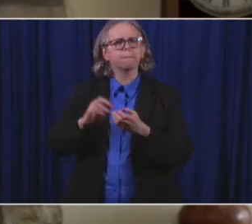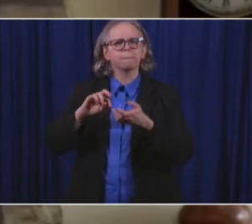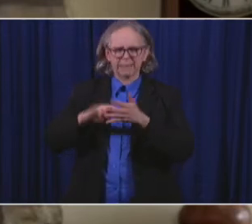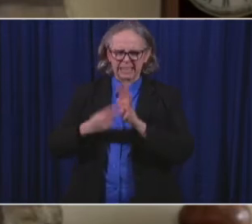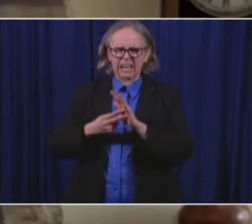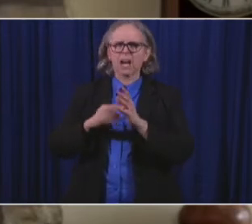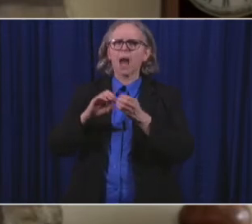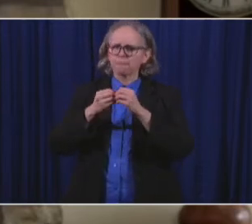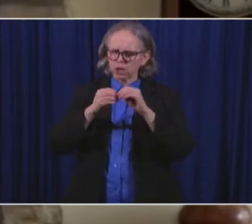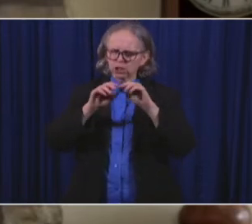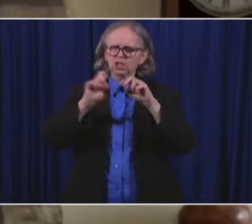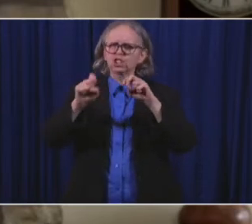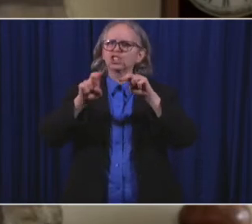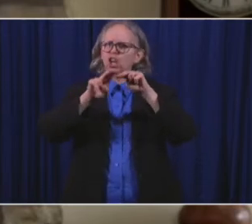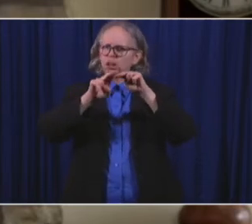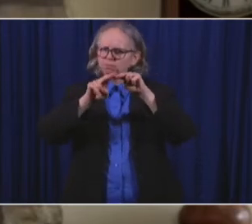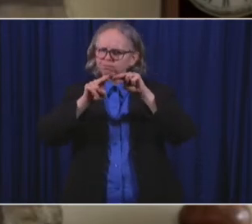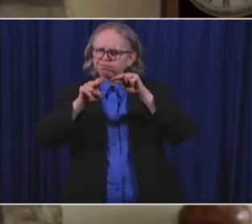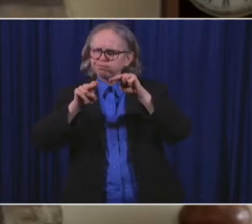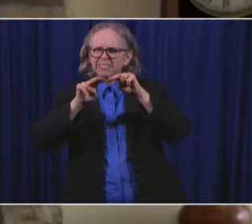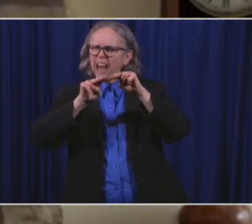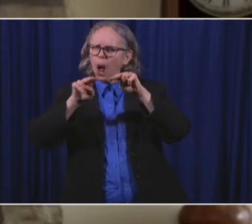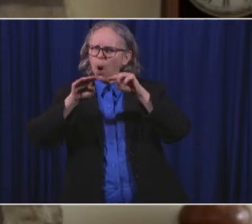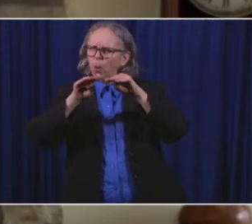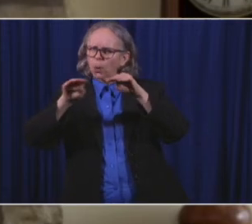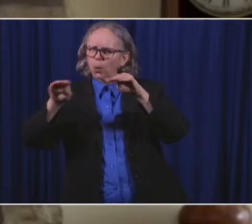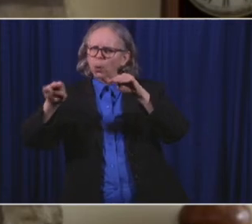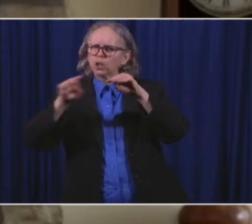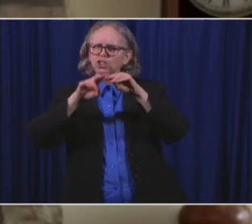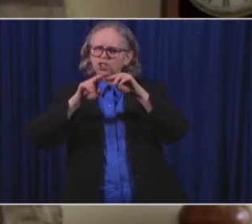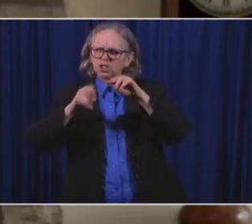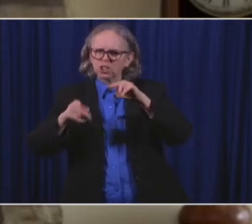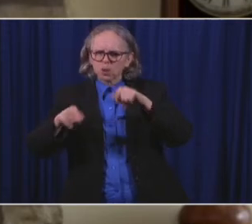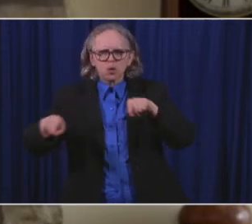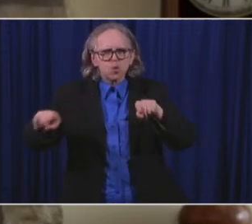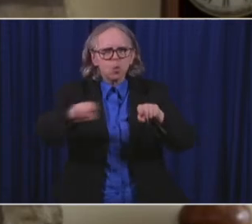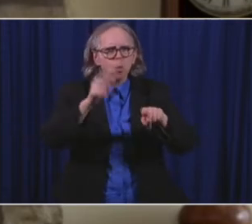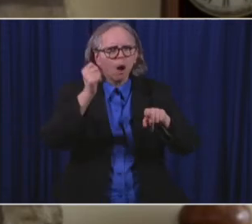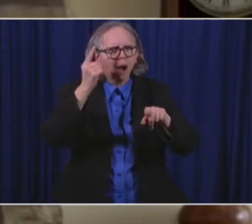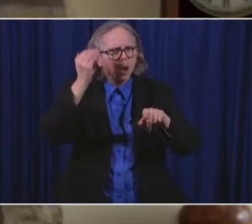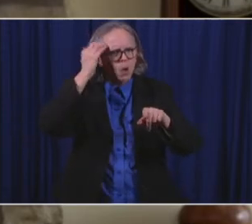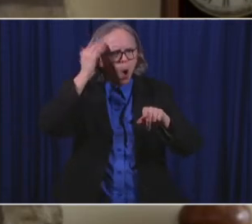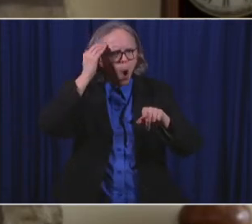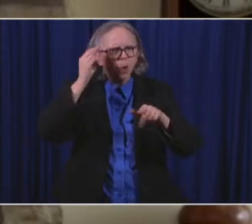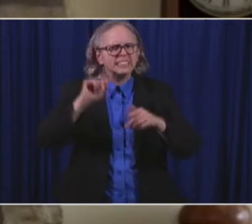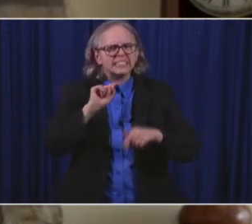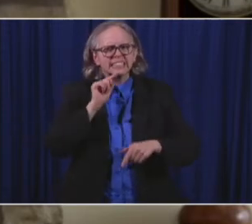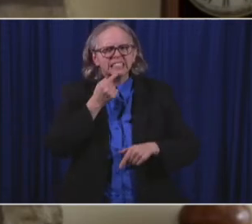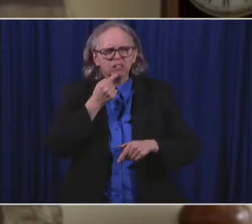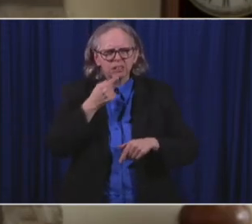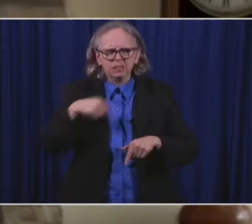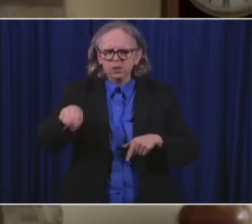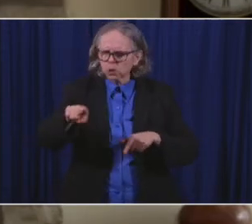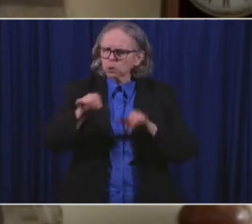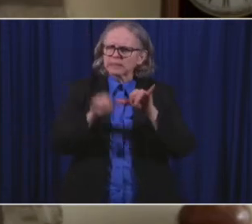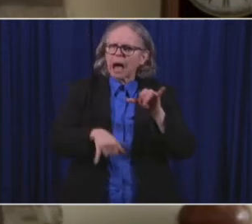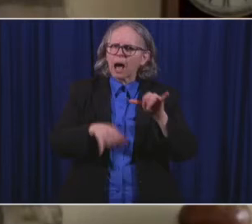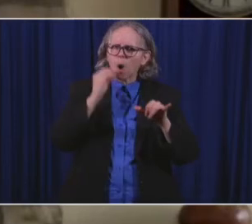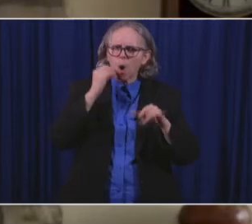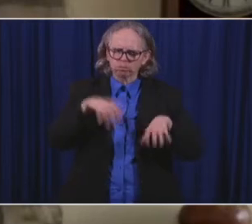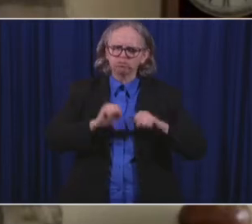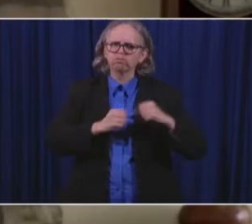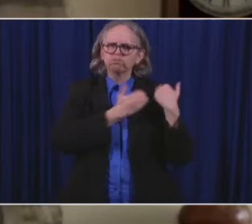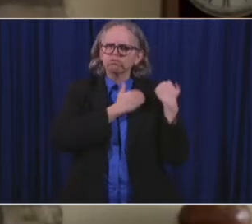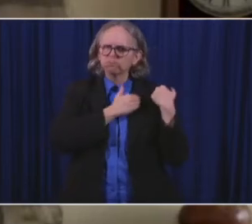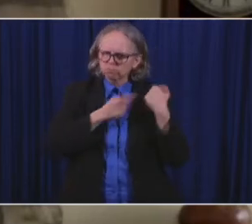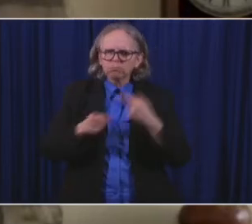better in understanding what the problem is. And I think more and more Ohioans understand that this is a crucial